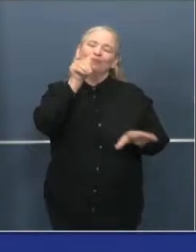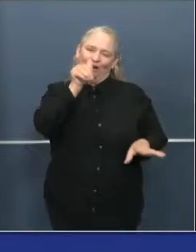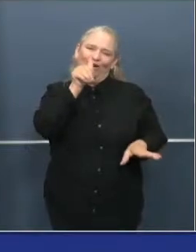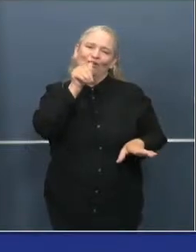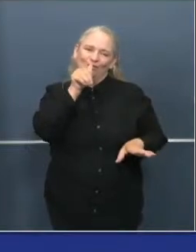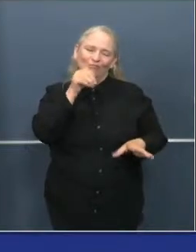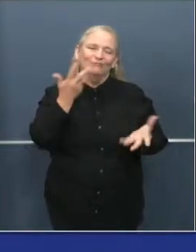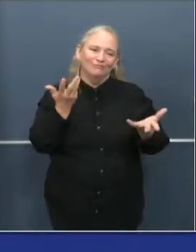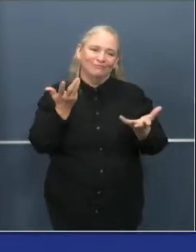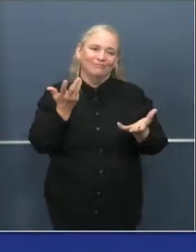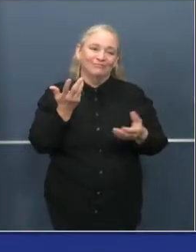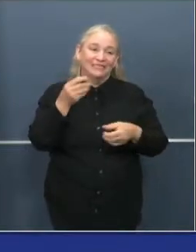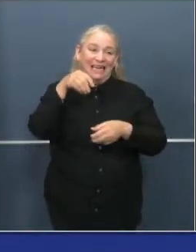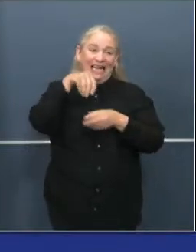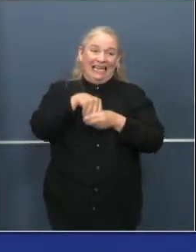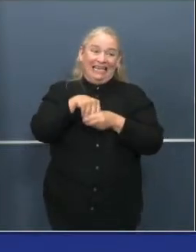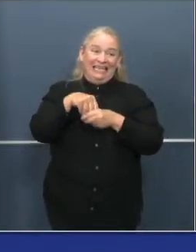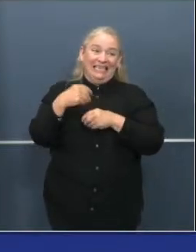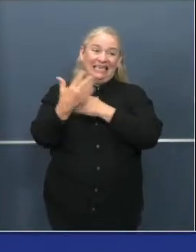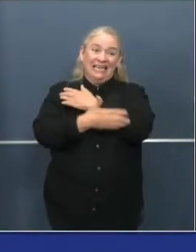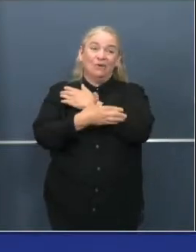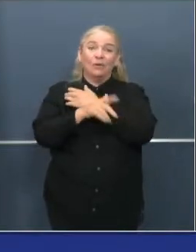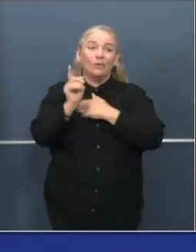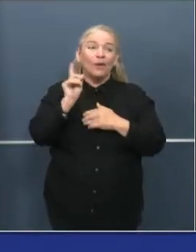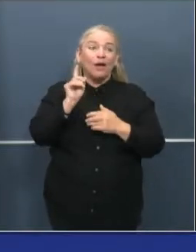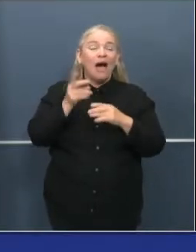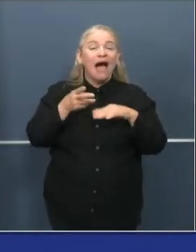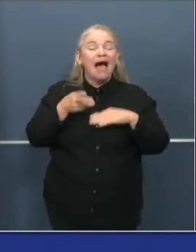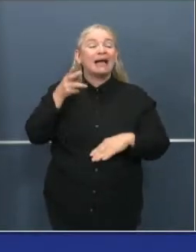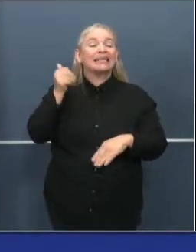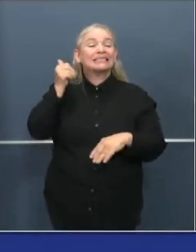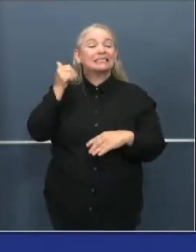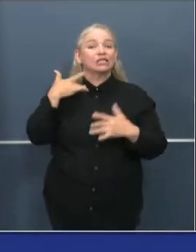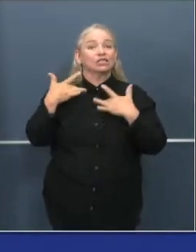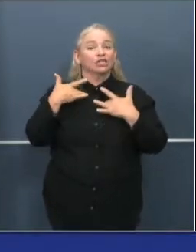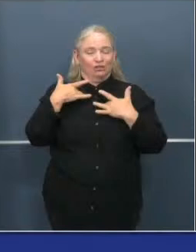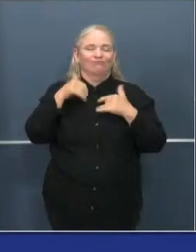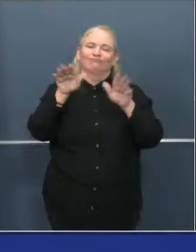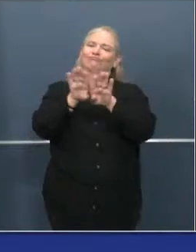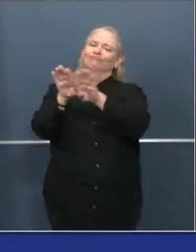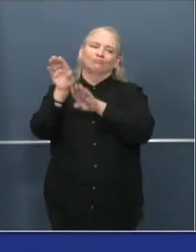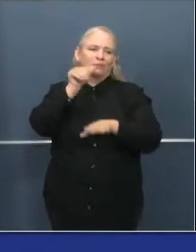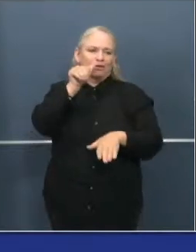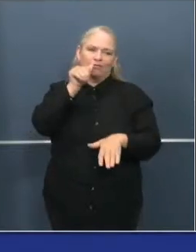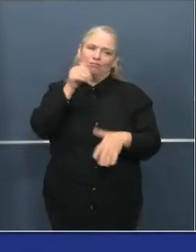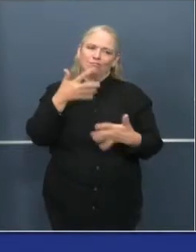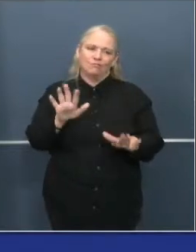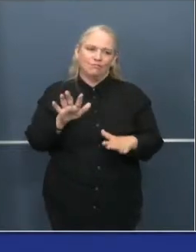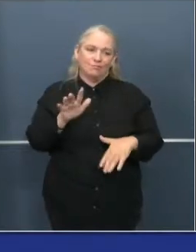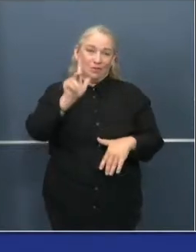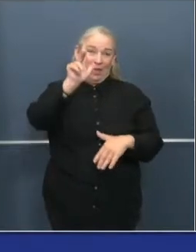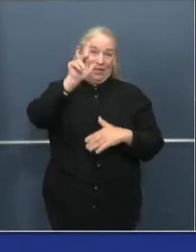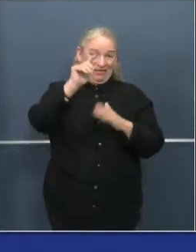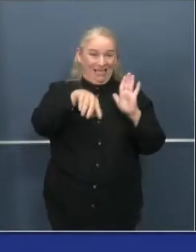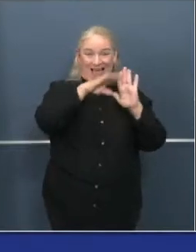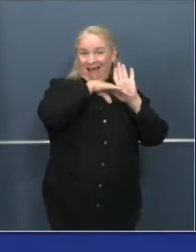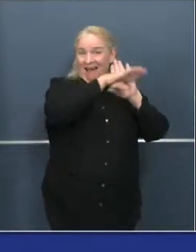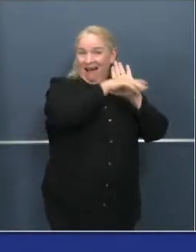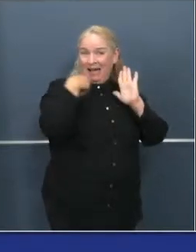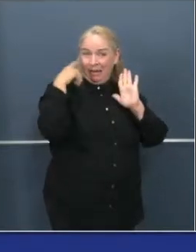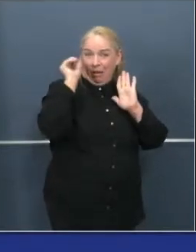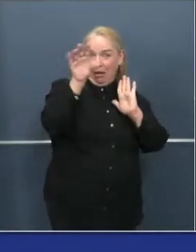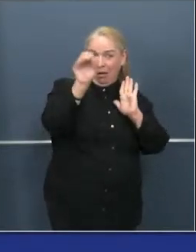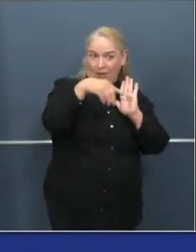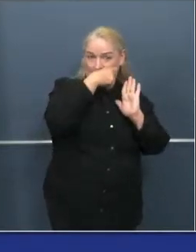of the presentation. Over the weekend, there were local and county closures of beaches, statewide closures